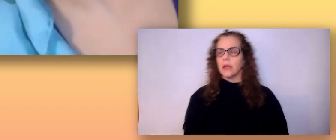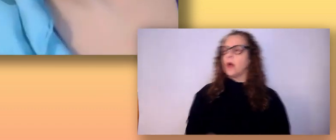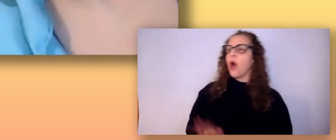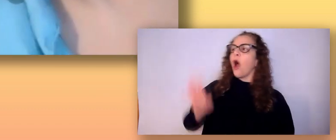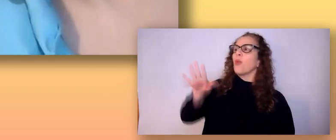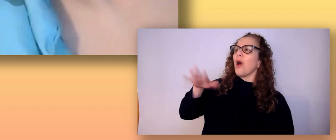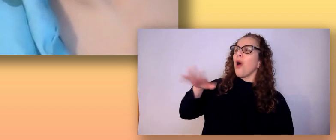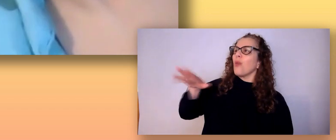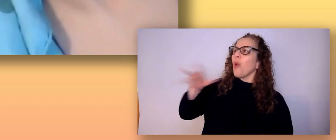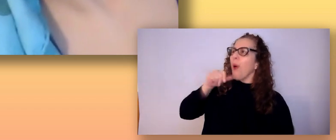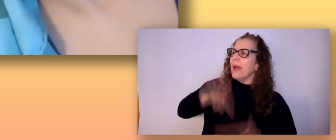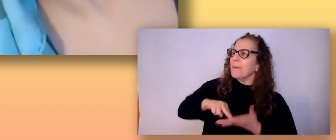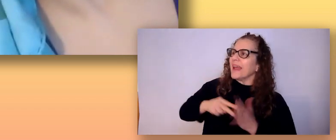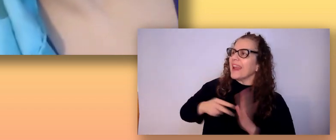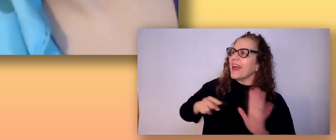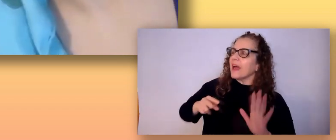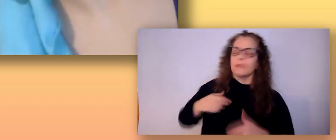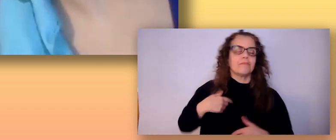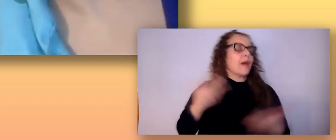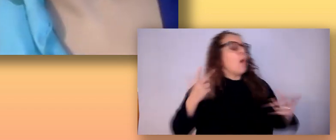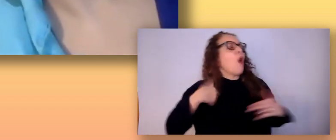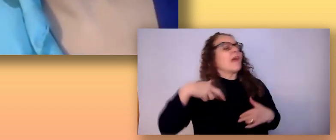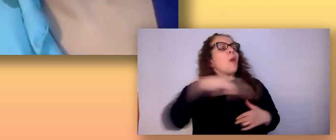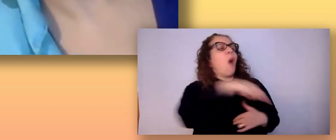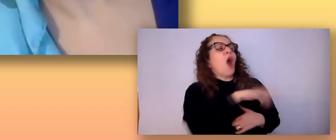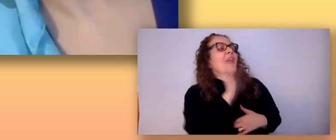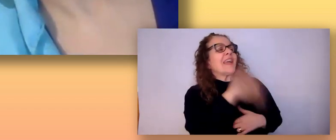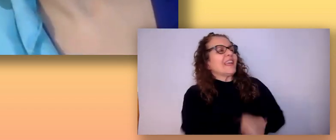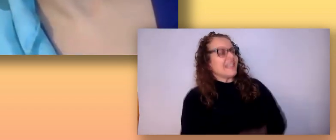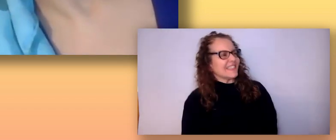Oh, I didn't mean... Already up.